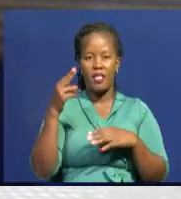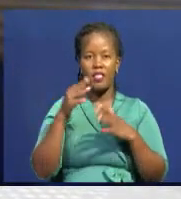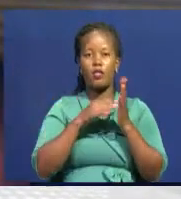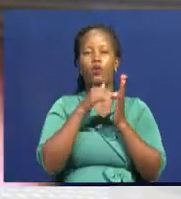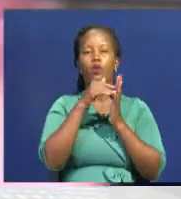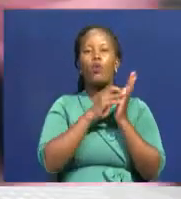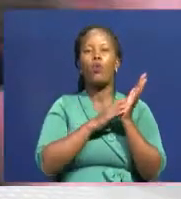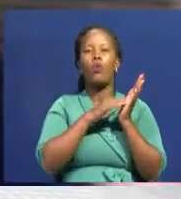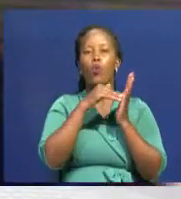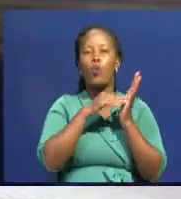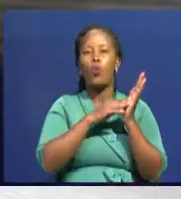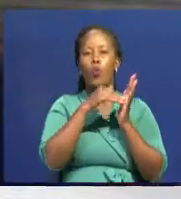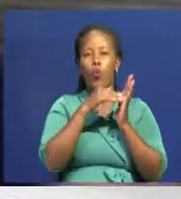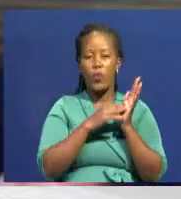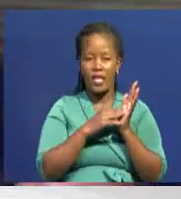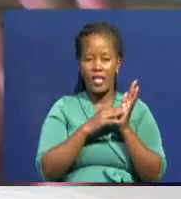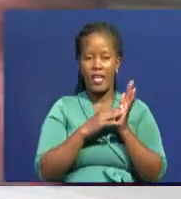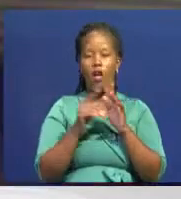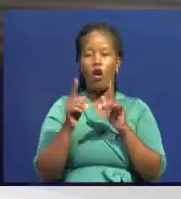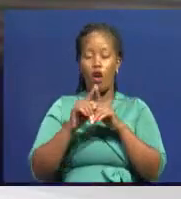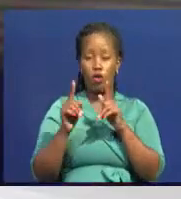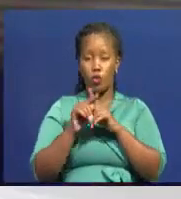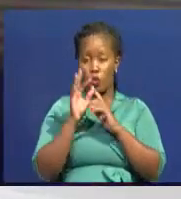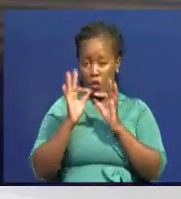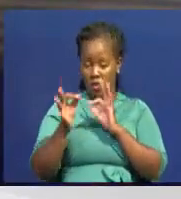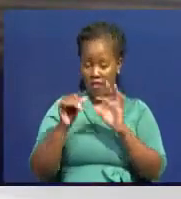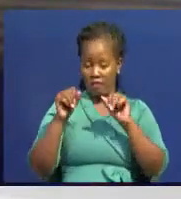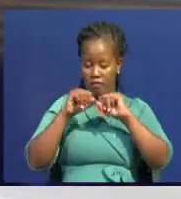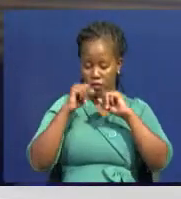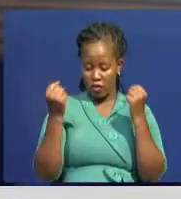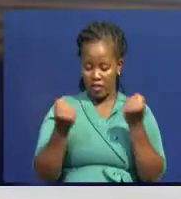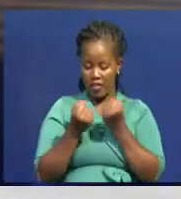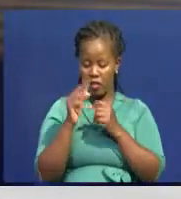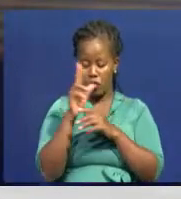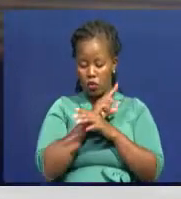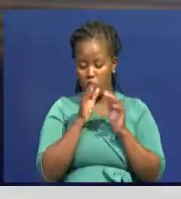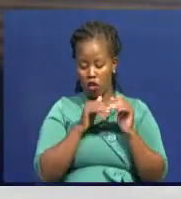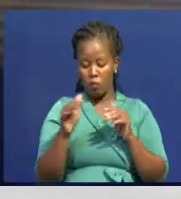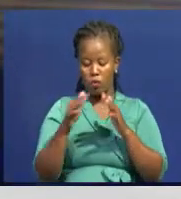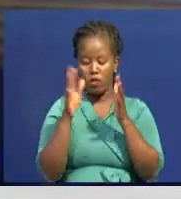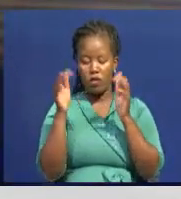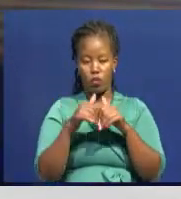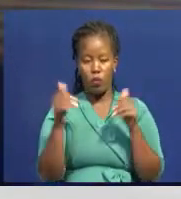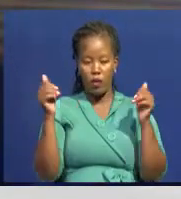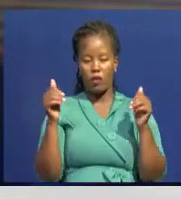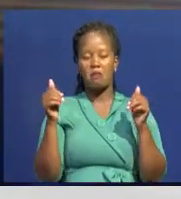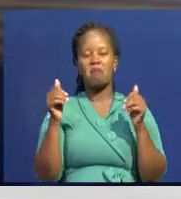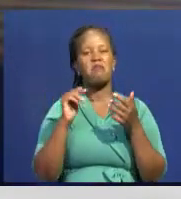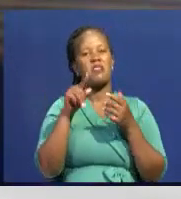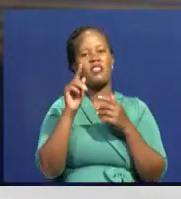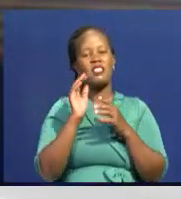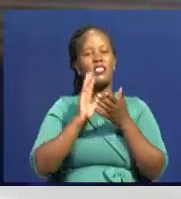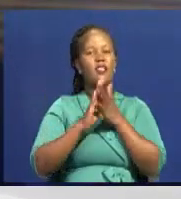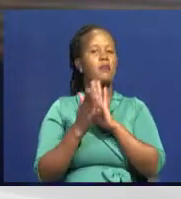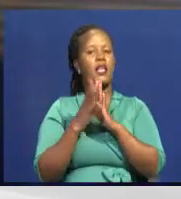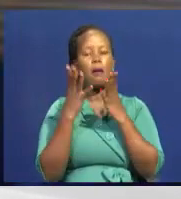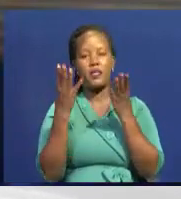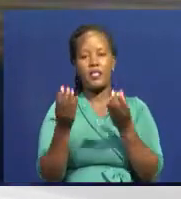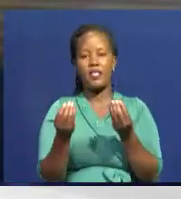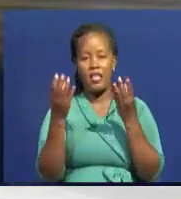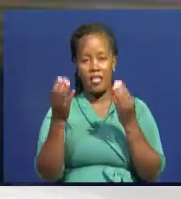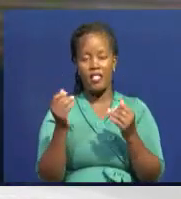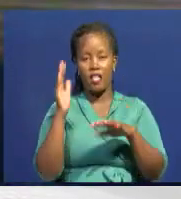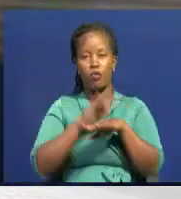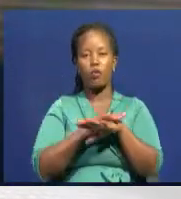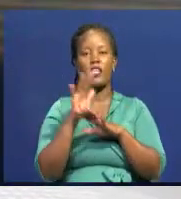if the society plays that well and goes out to market, it becomes a lot easier to get